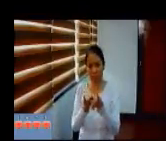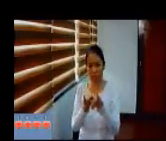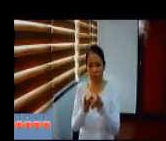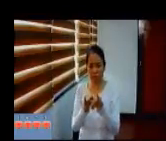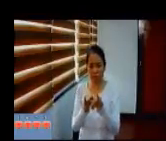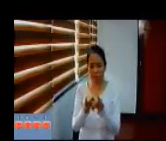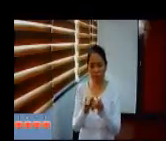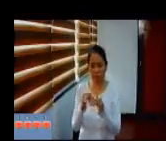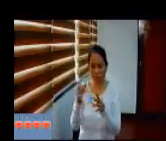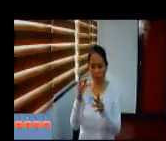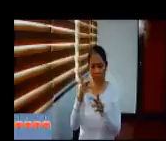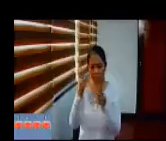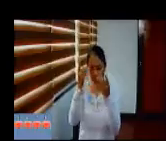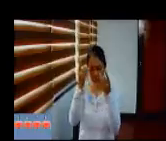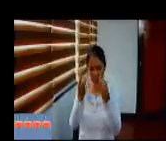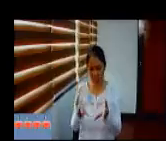security.